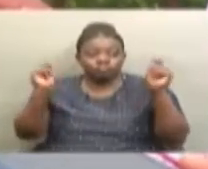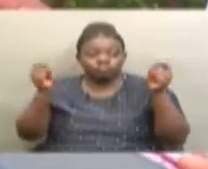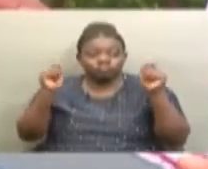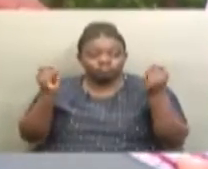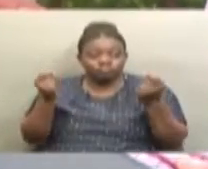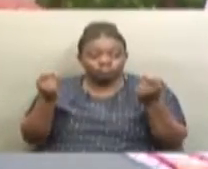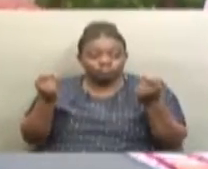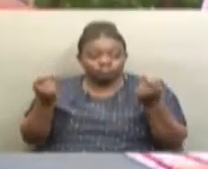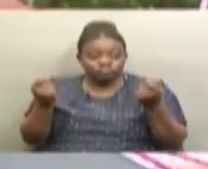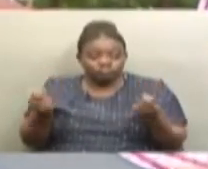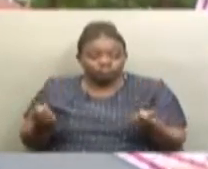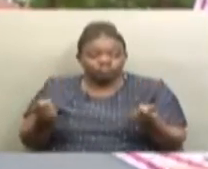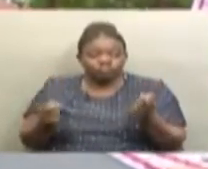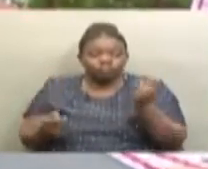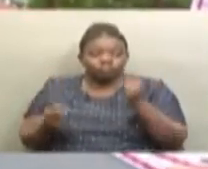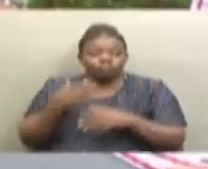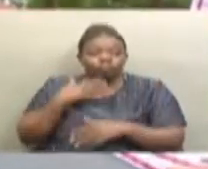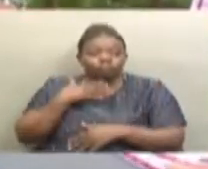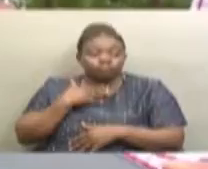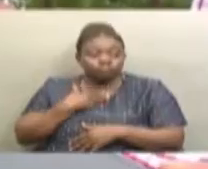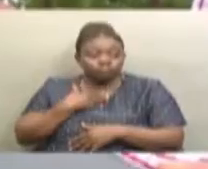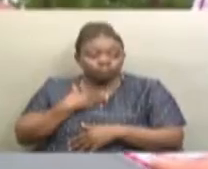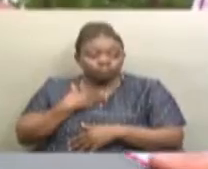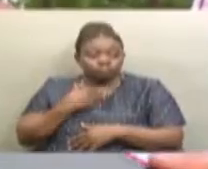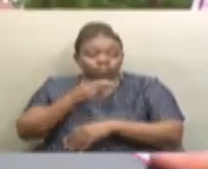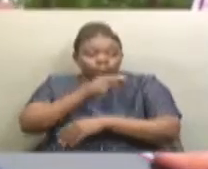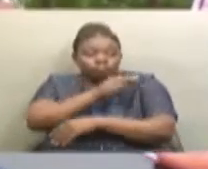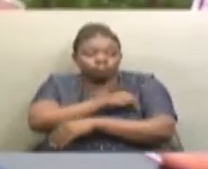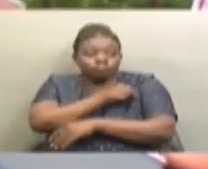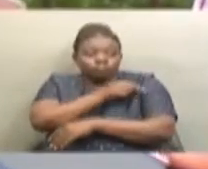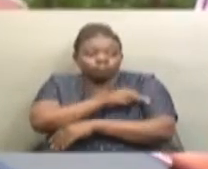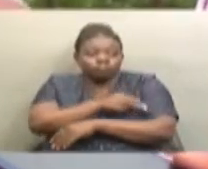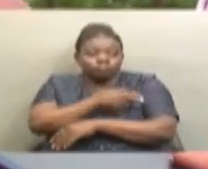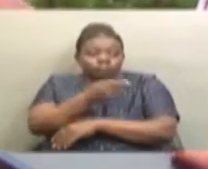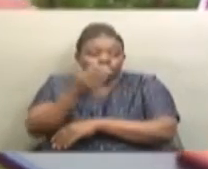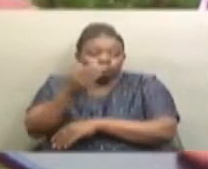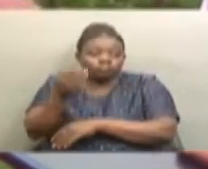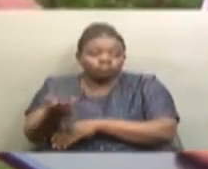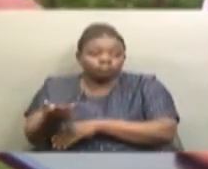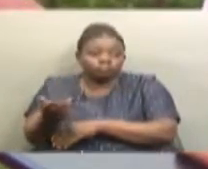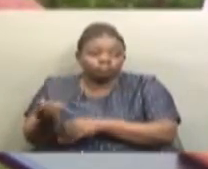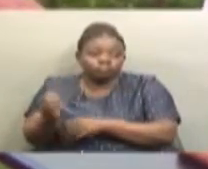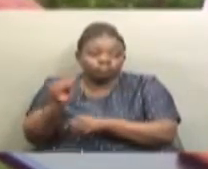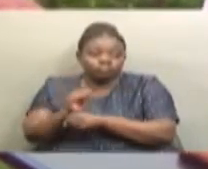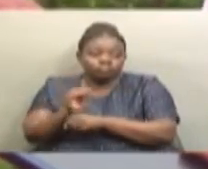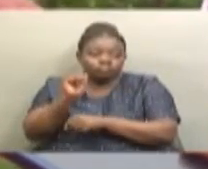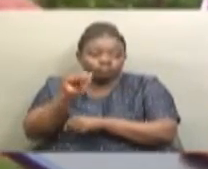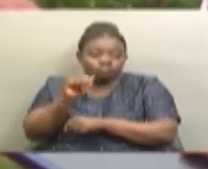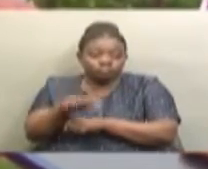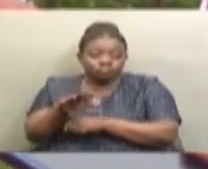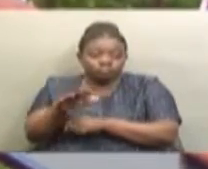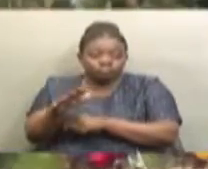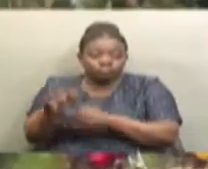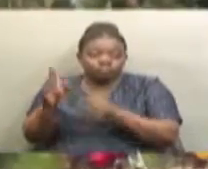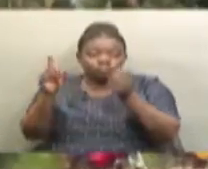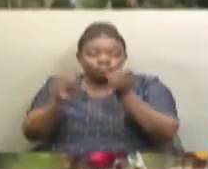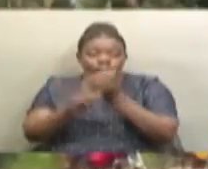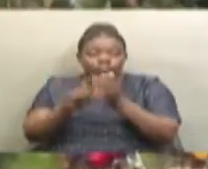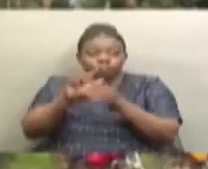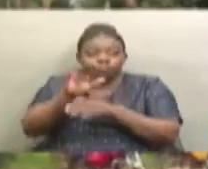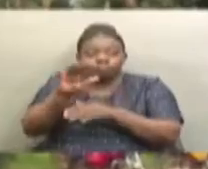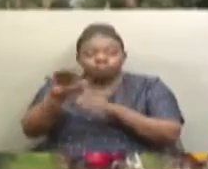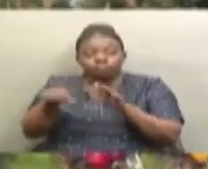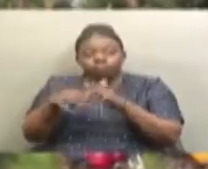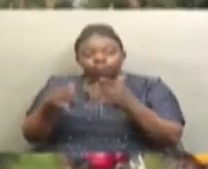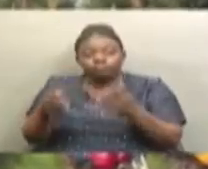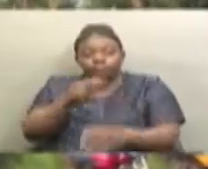nga kye basinga okwetaaga eddwaliro lirikole ate likolere eddala liwe ekitundu kyonna.